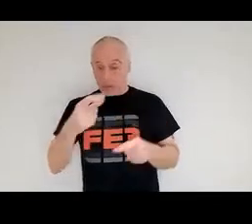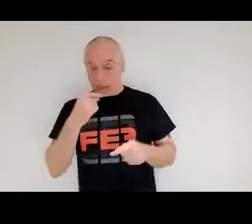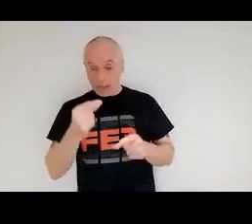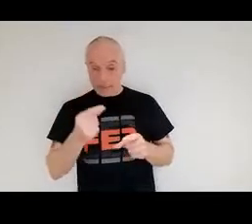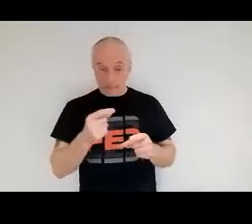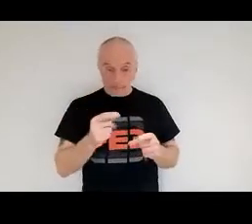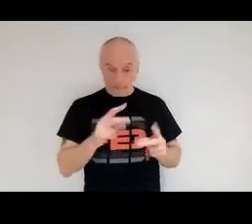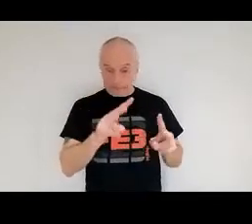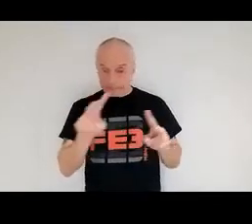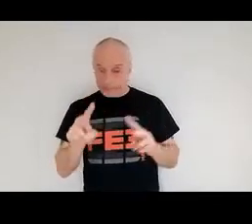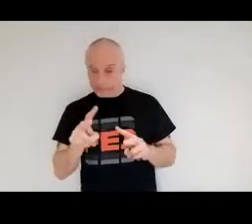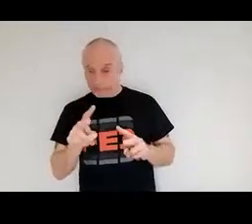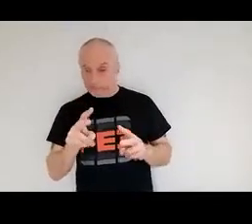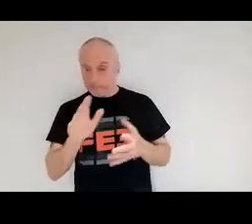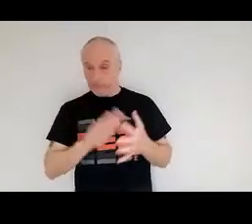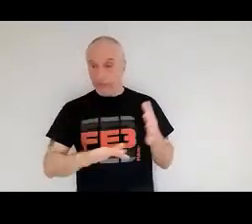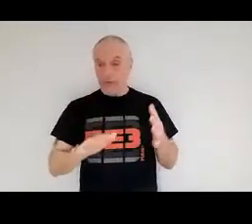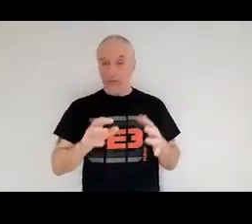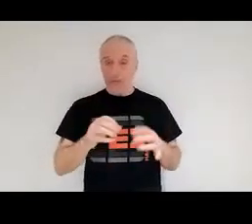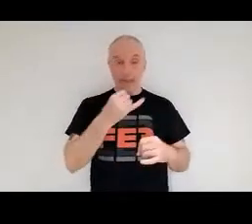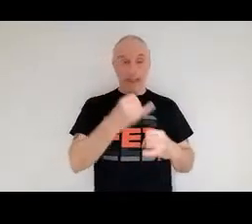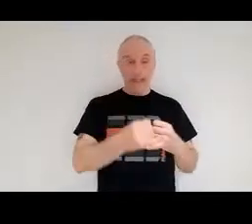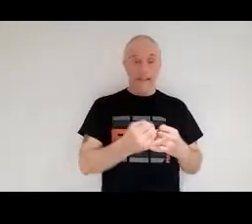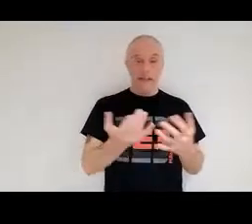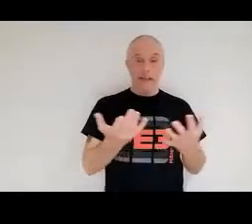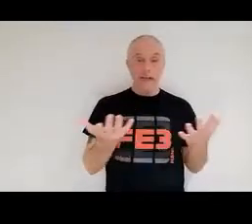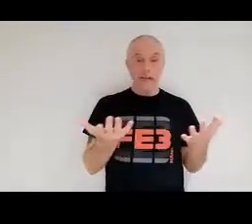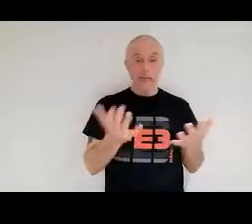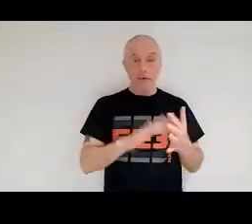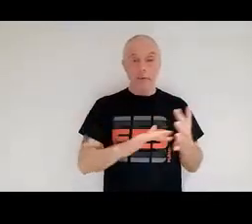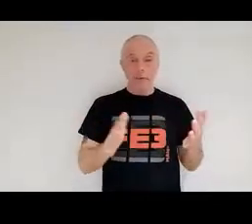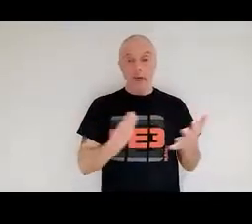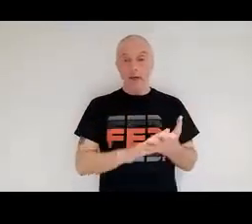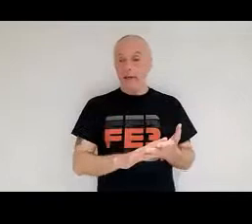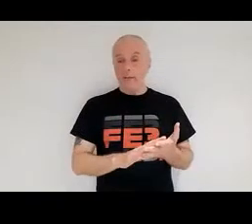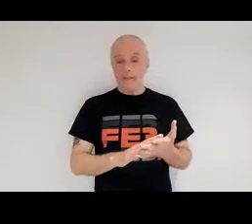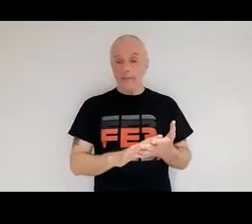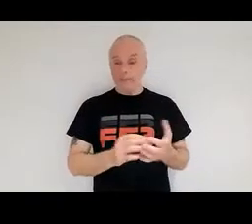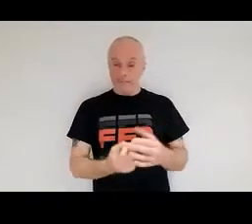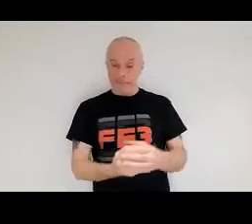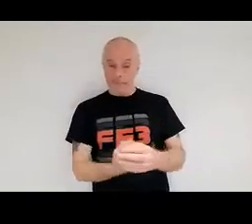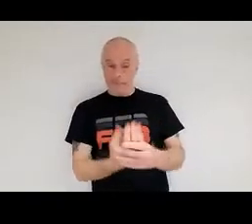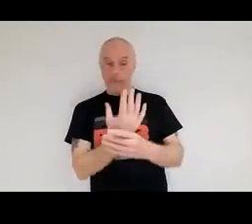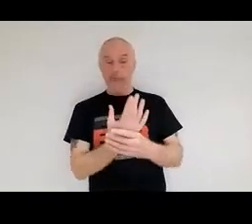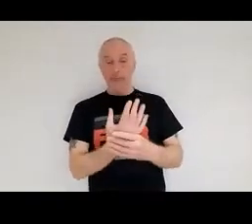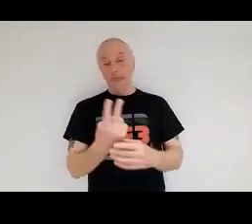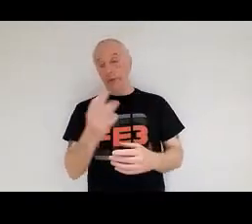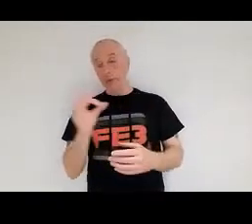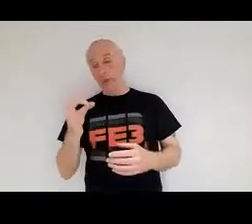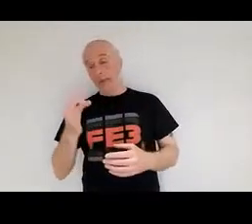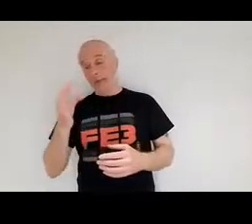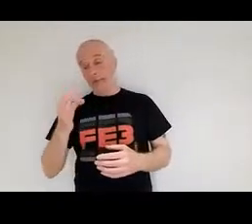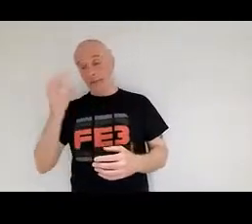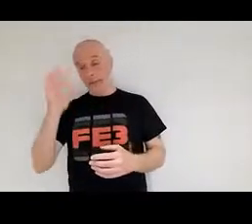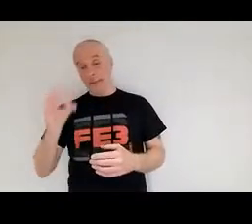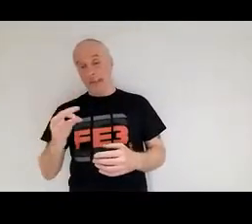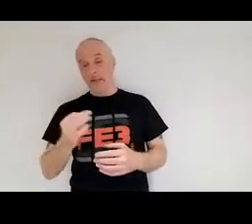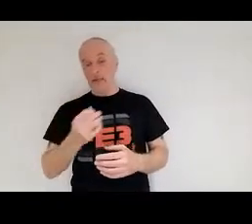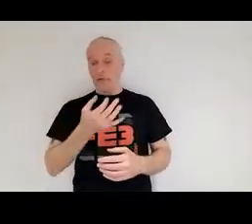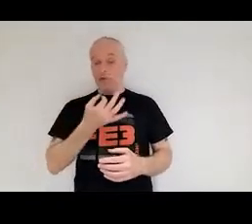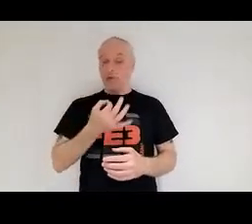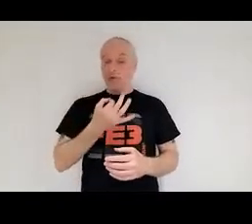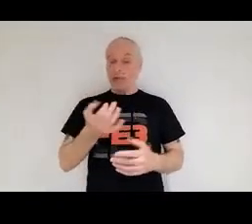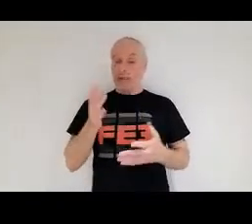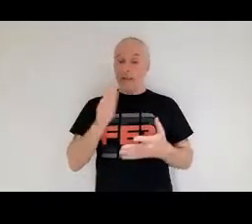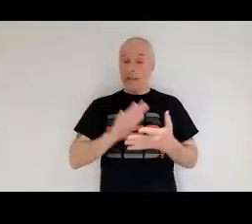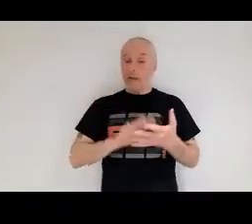gas is due to incomplete combustion. About 20% of your risk is due to a leak on the